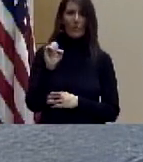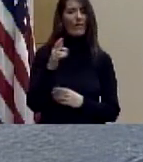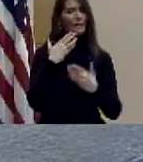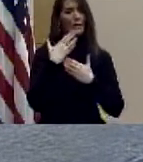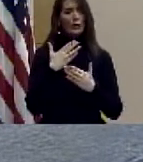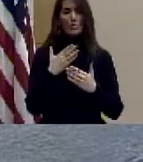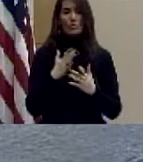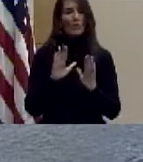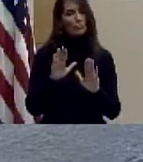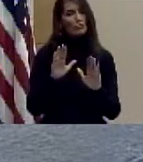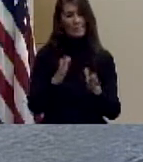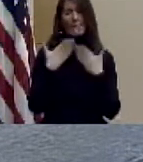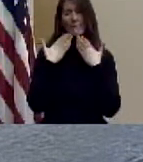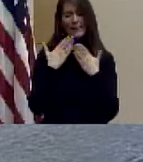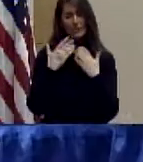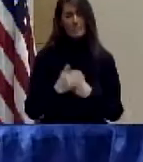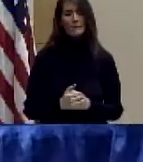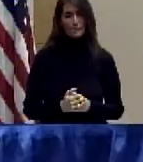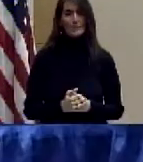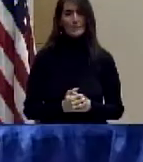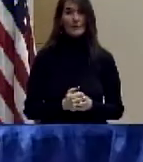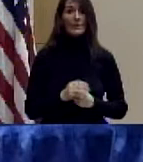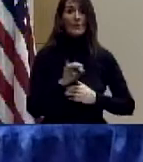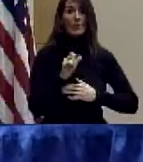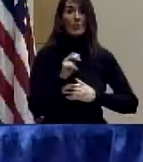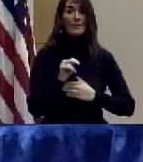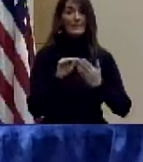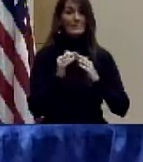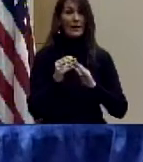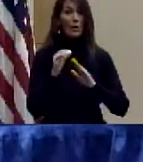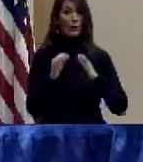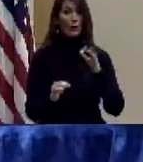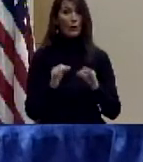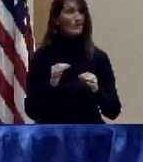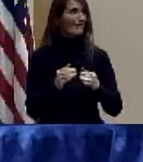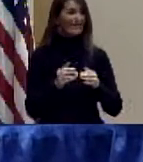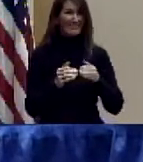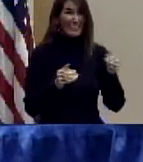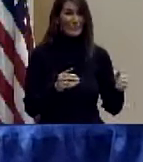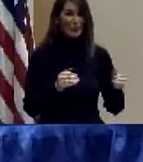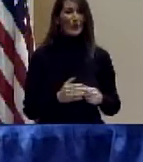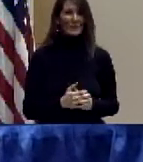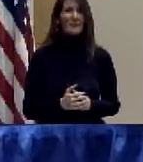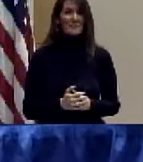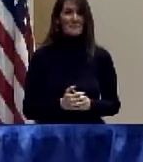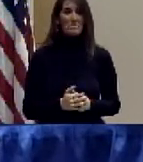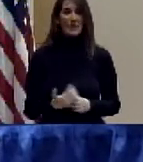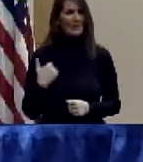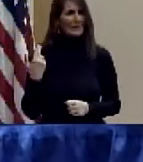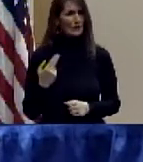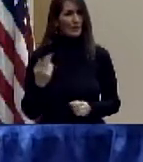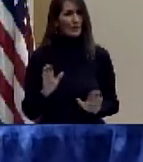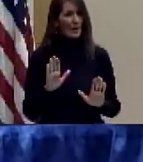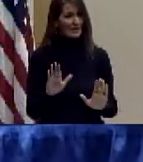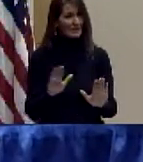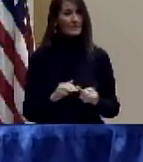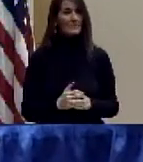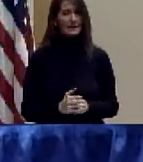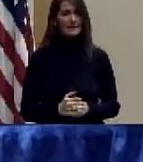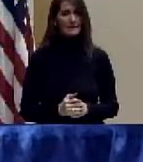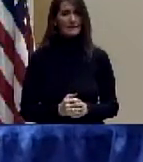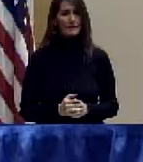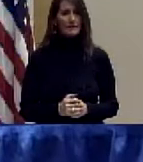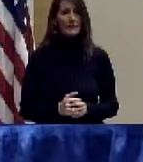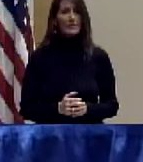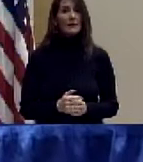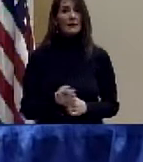you. Our Brighton Town Court, right next door, has a history of excellence. And